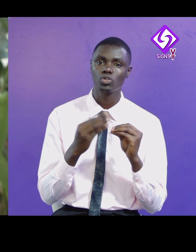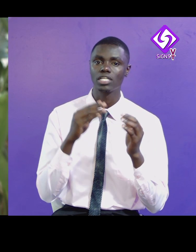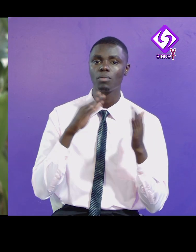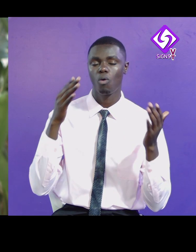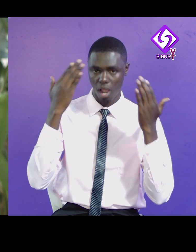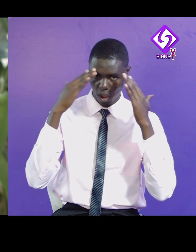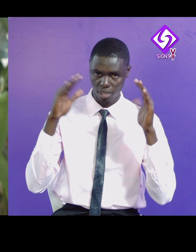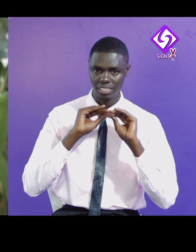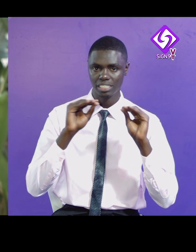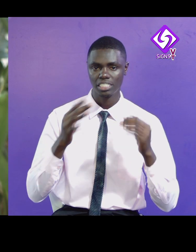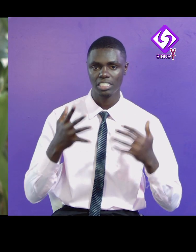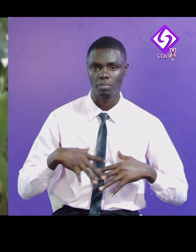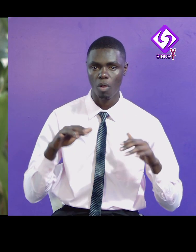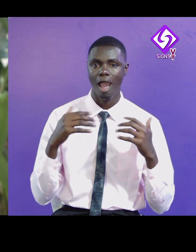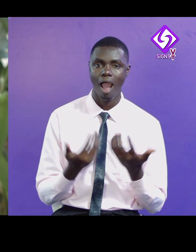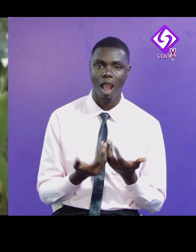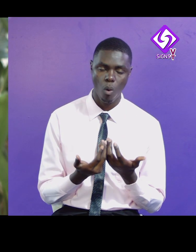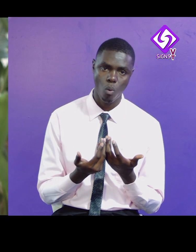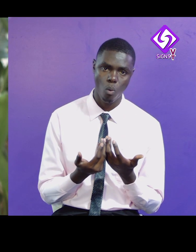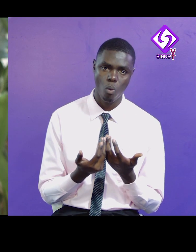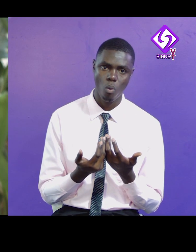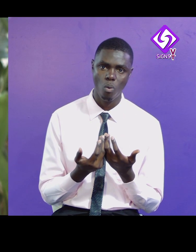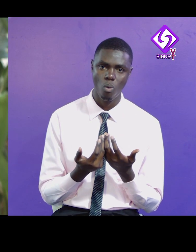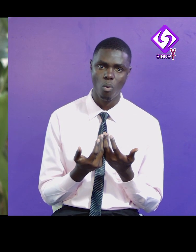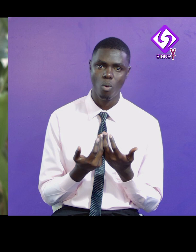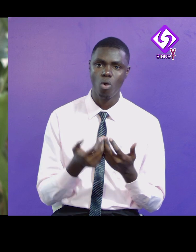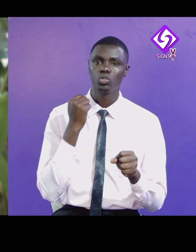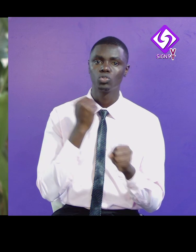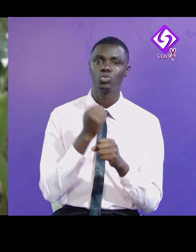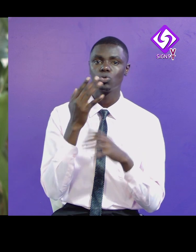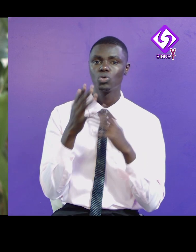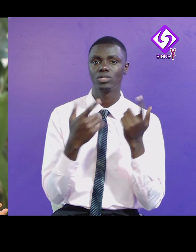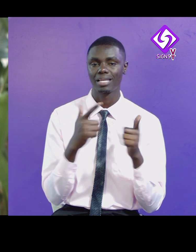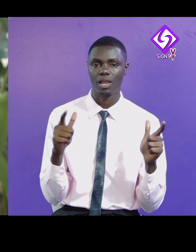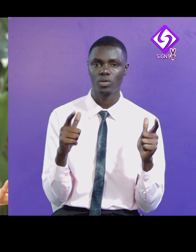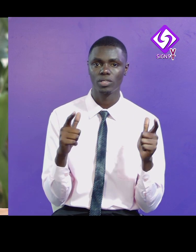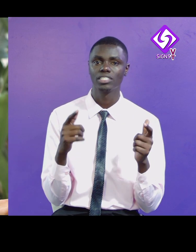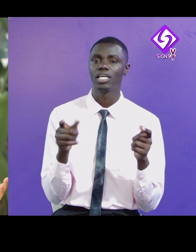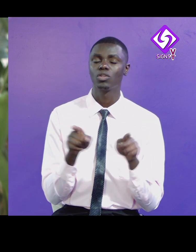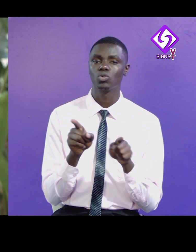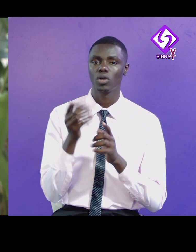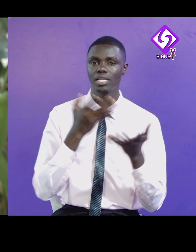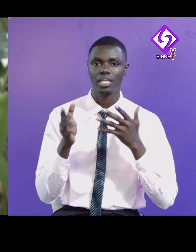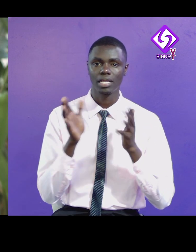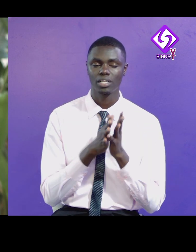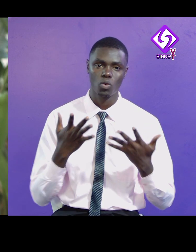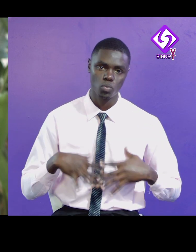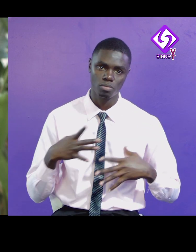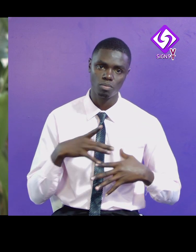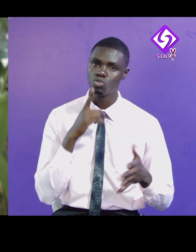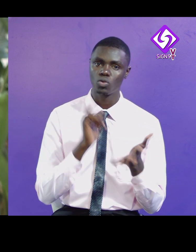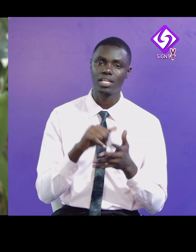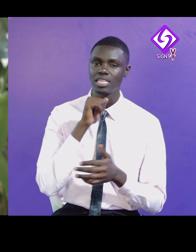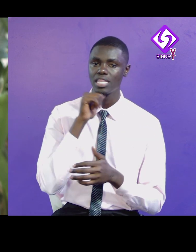more awareness and teaching people how to actually do sign language, to actually interact with people, so they're